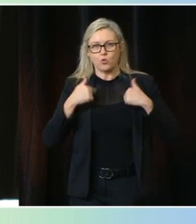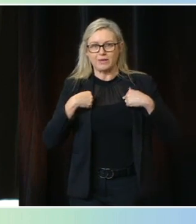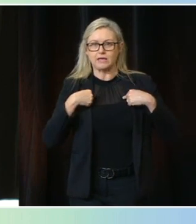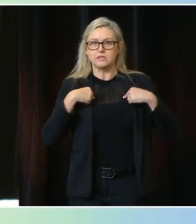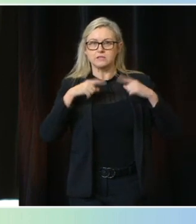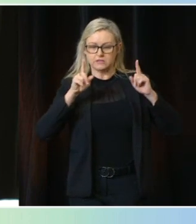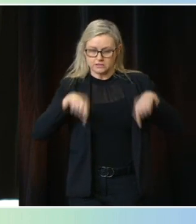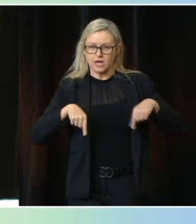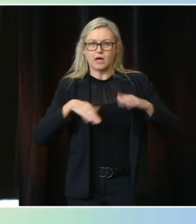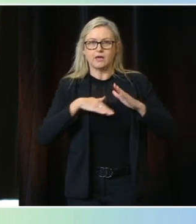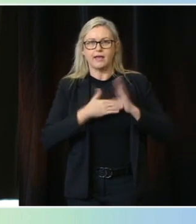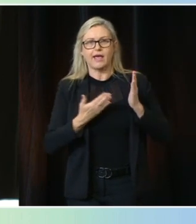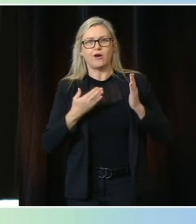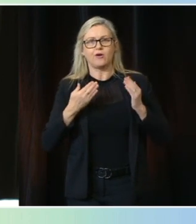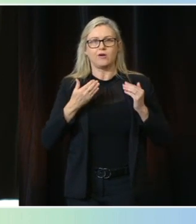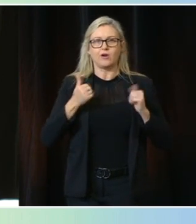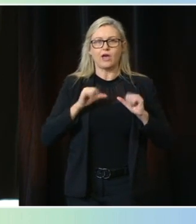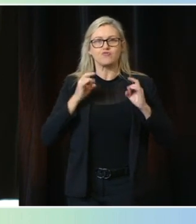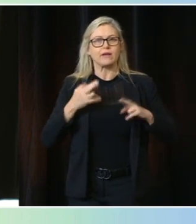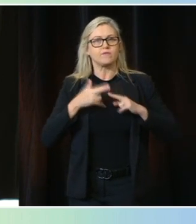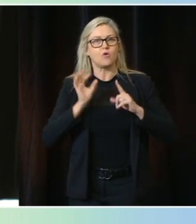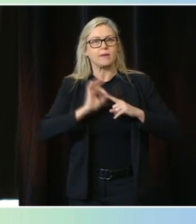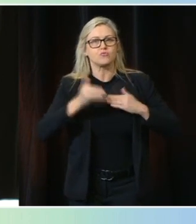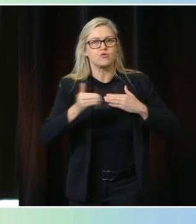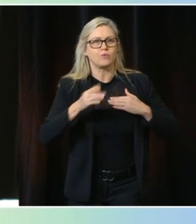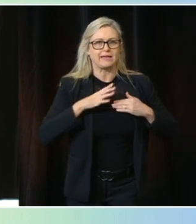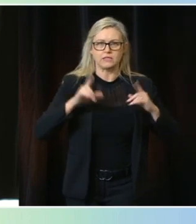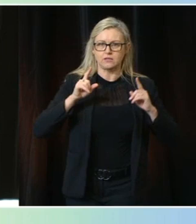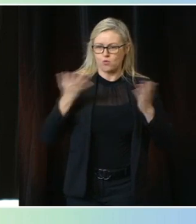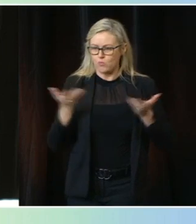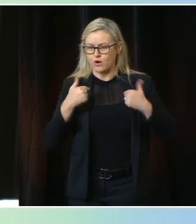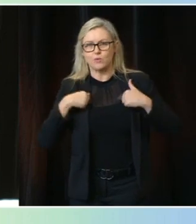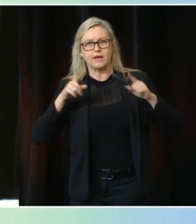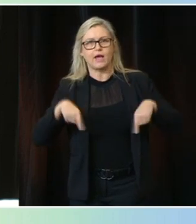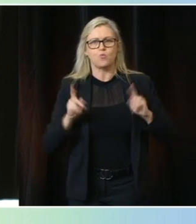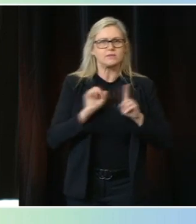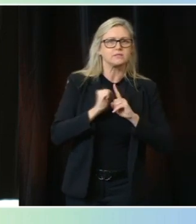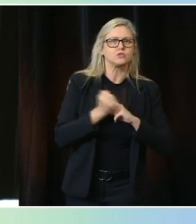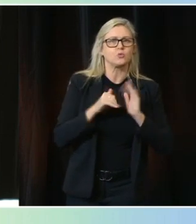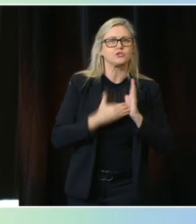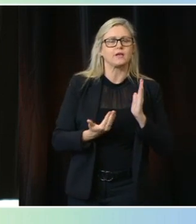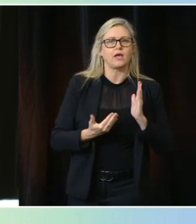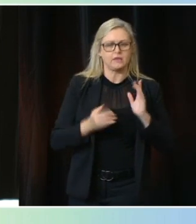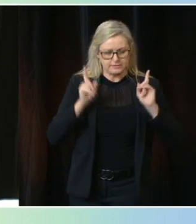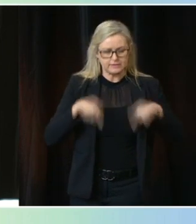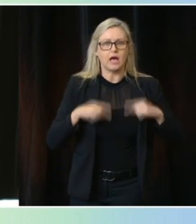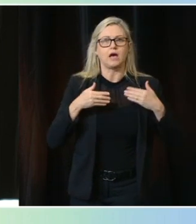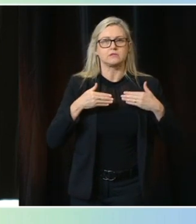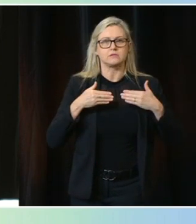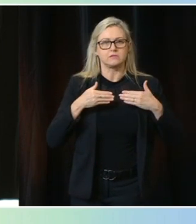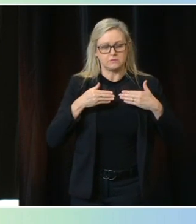our opening bids if you like are known and understood because we've got a bit under two